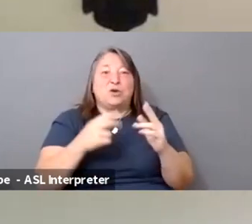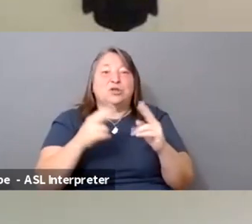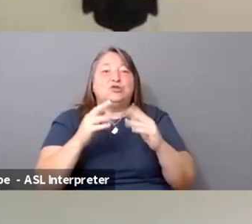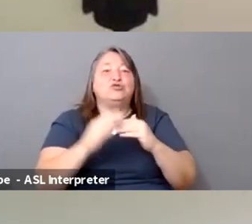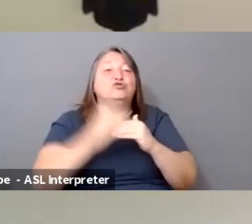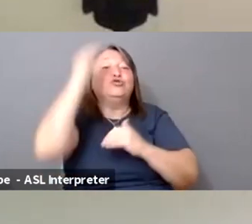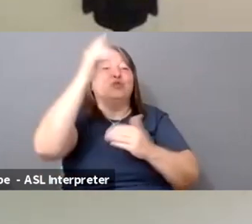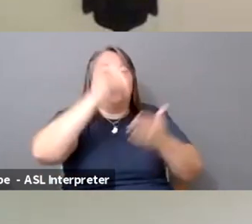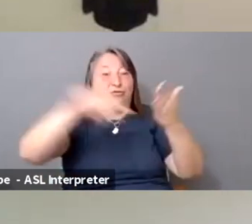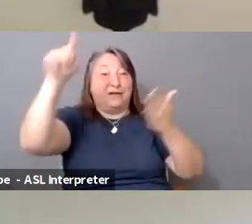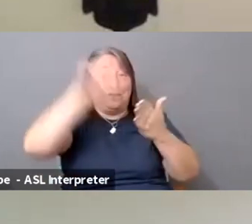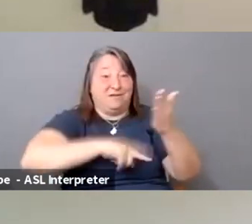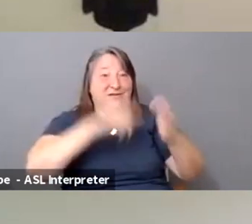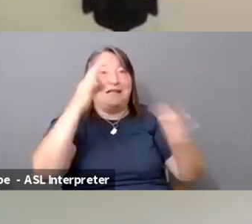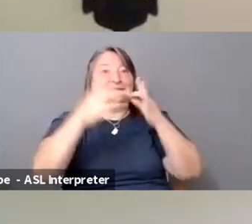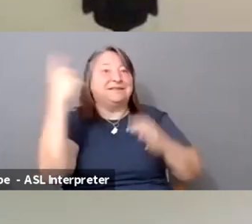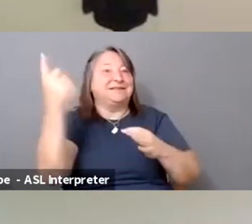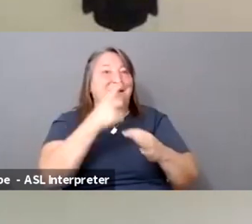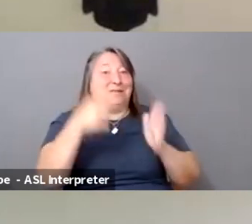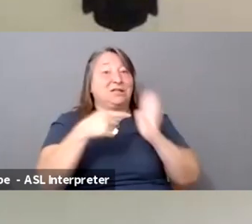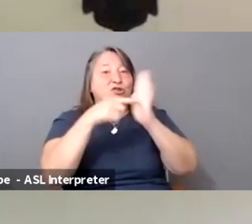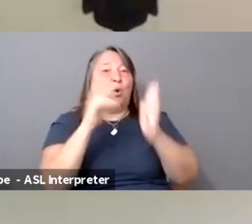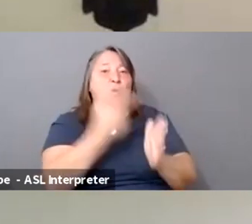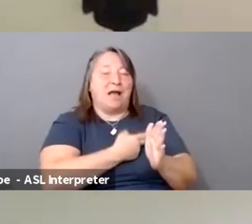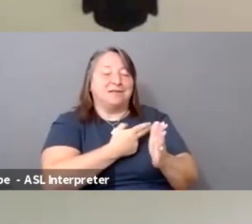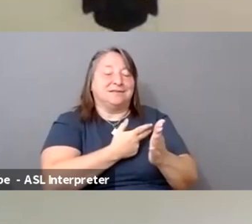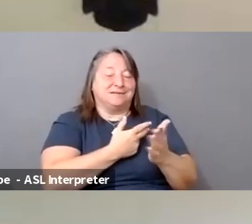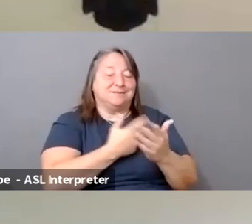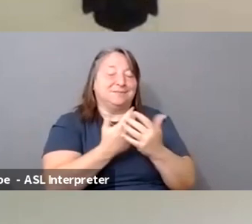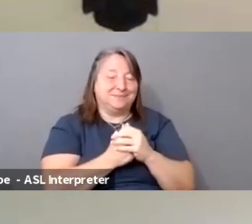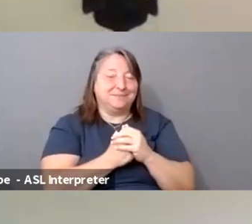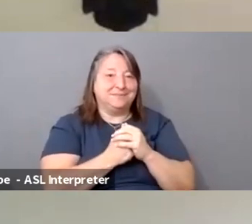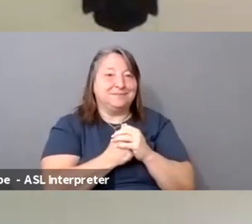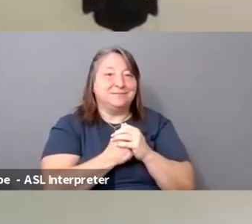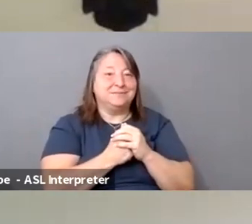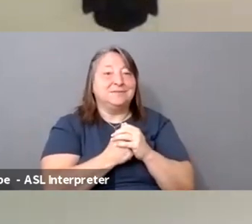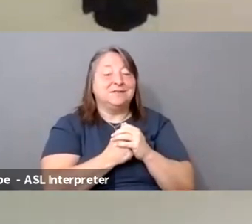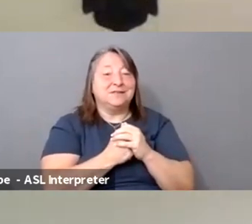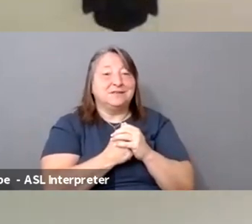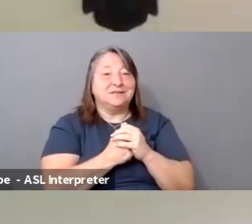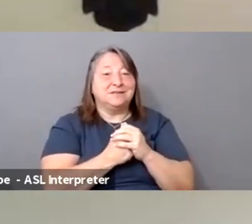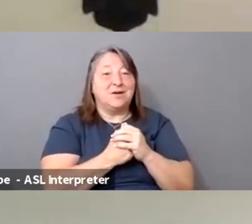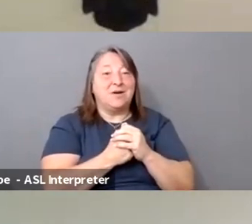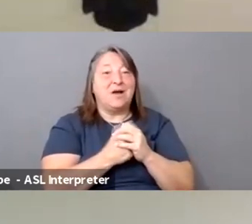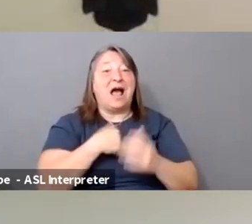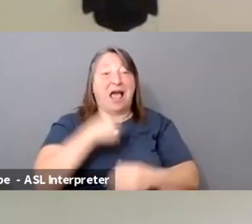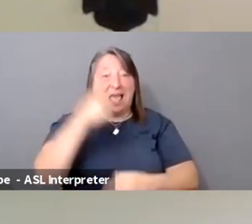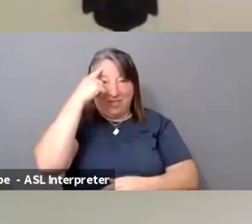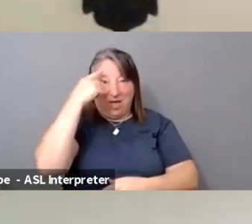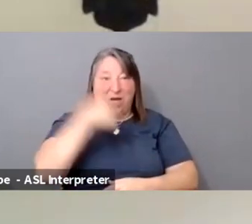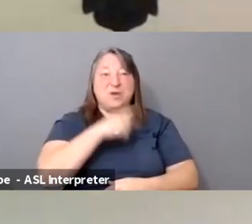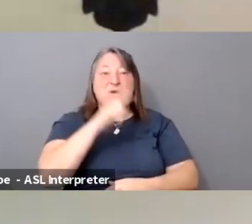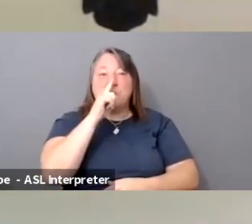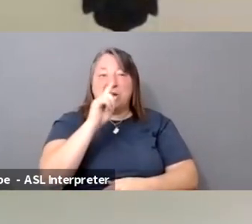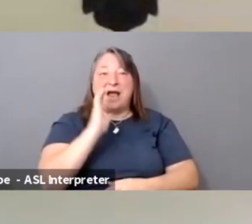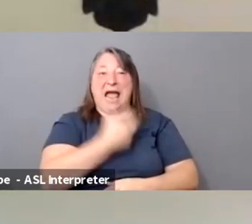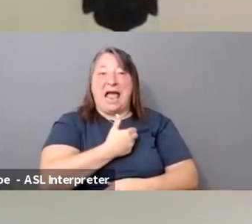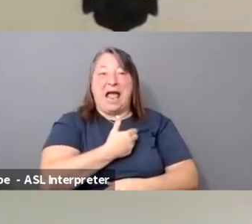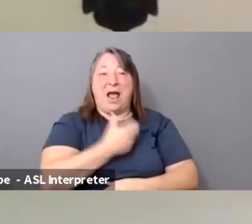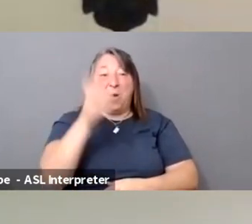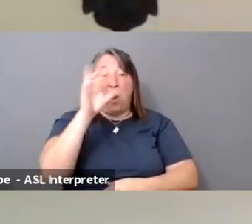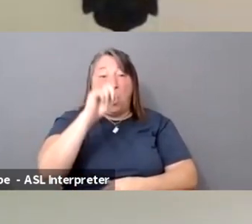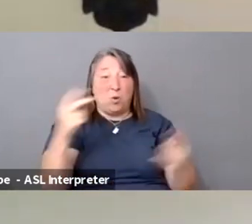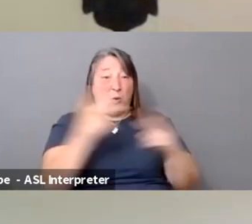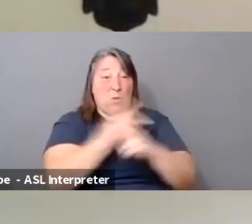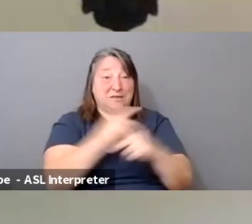of product that did come out. And so as a result, I feel like we were our own worst enemy. So we would be at